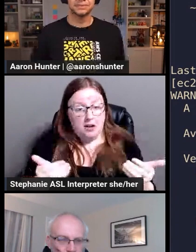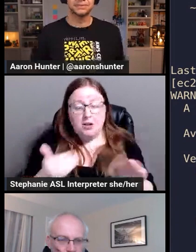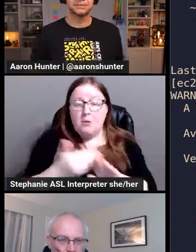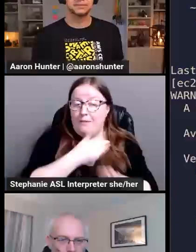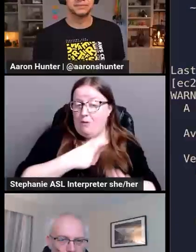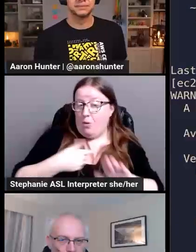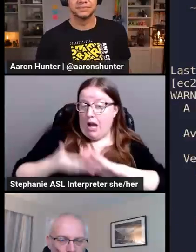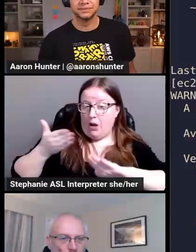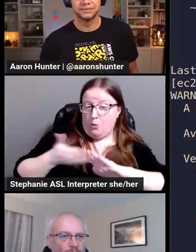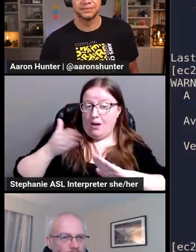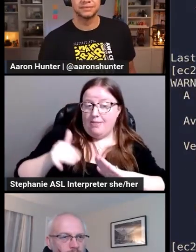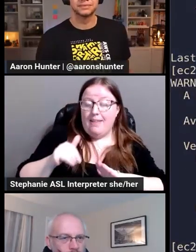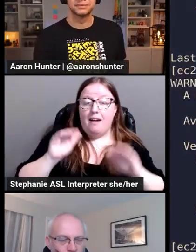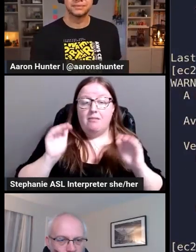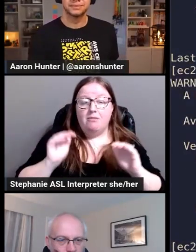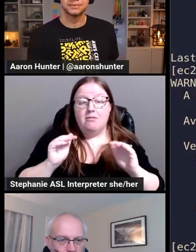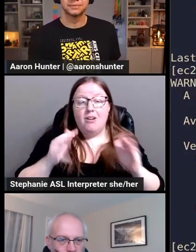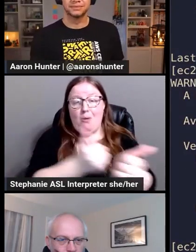this upgrade command that